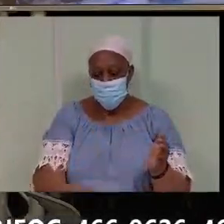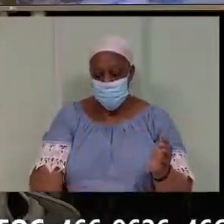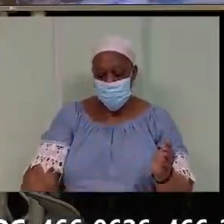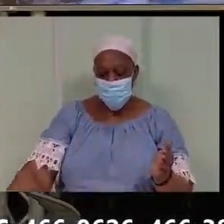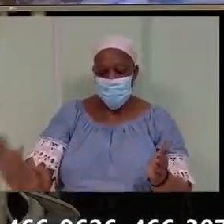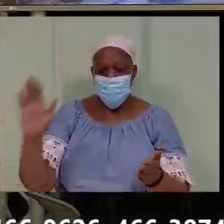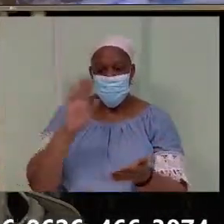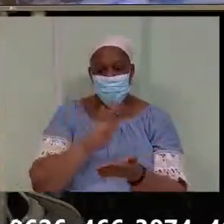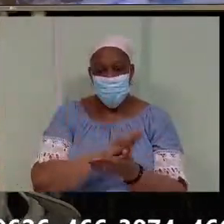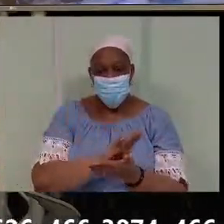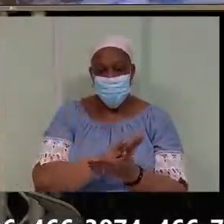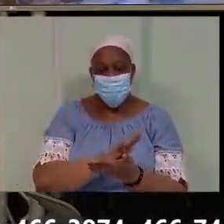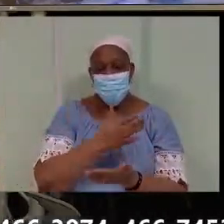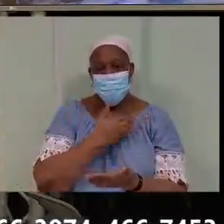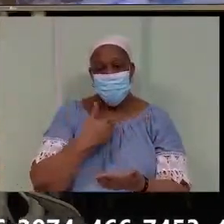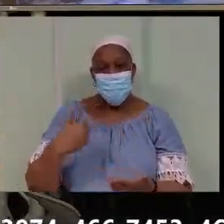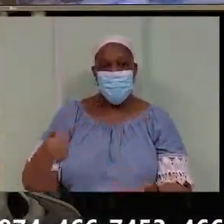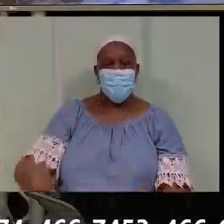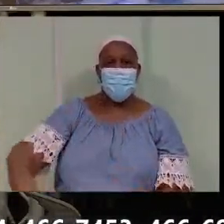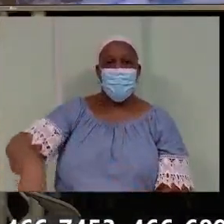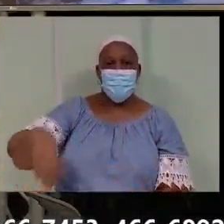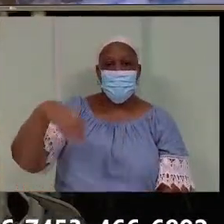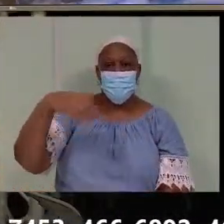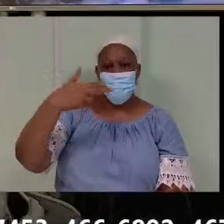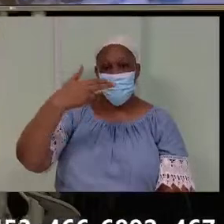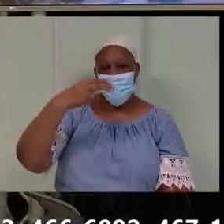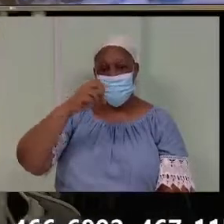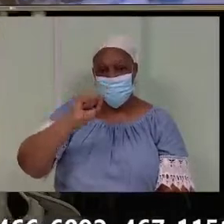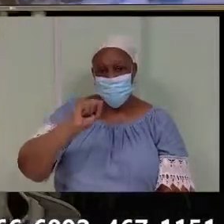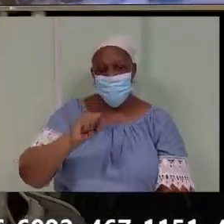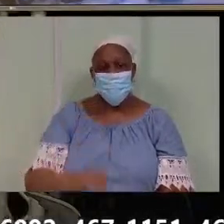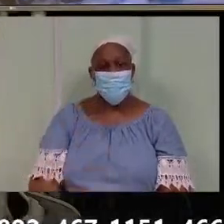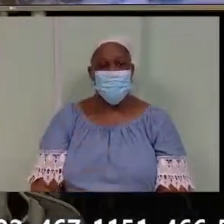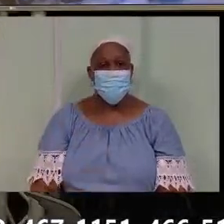secondary sectors of the Ministry of Education.